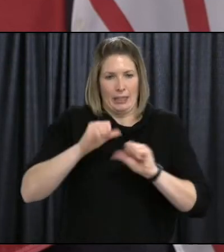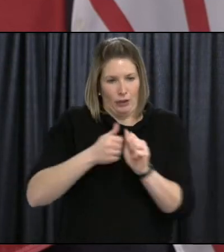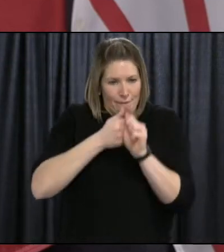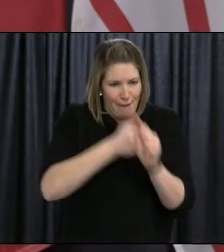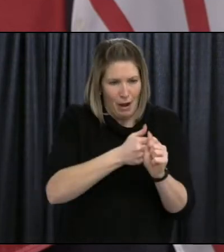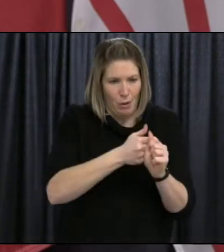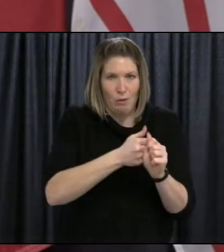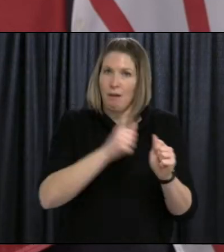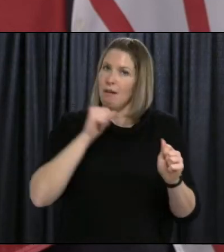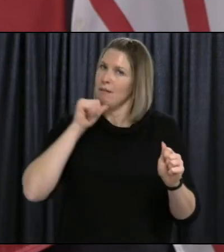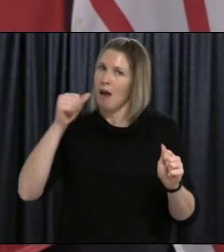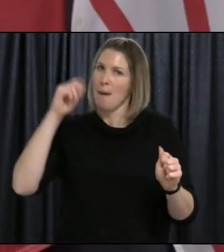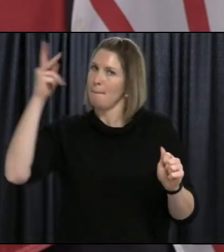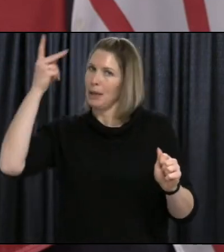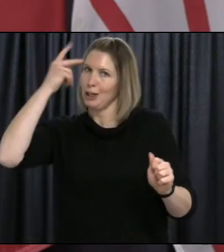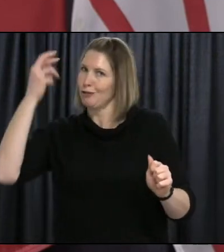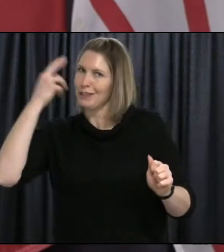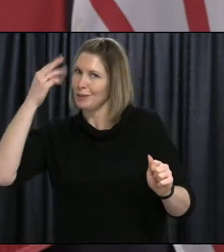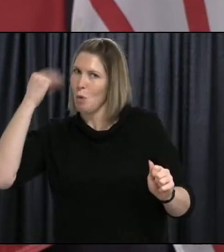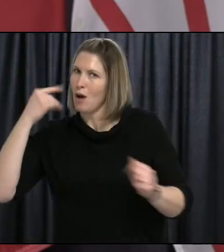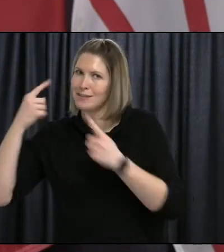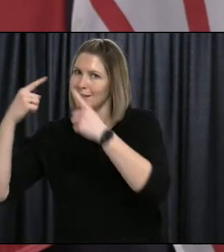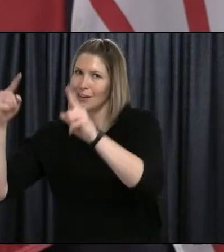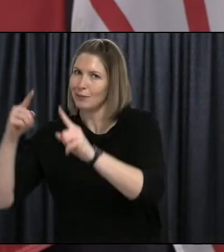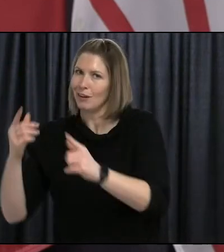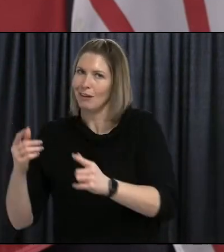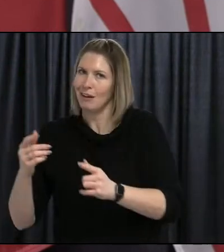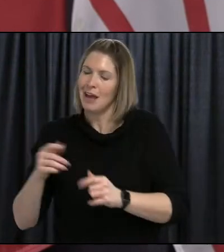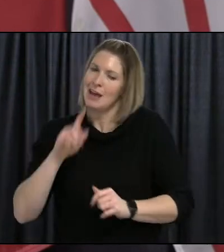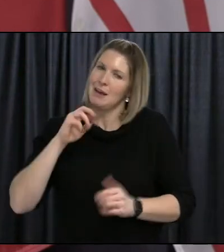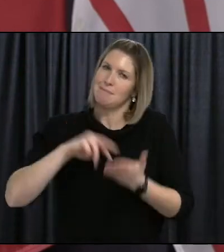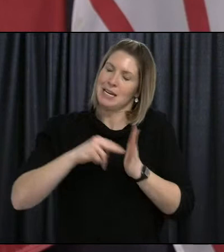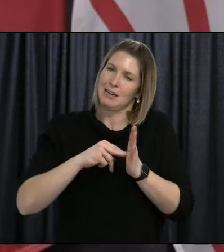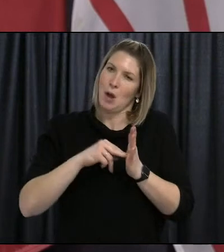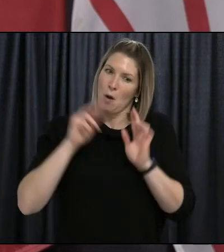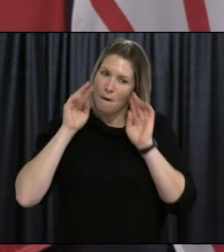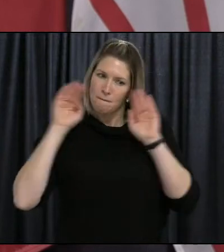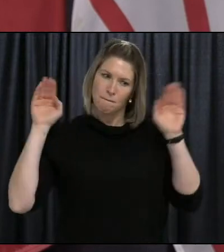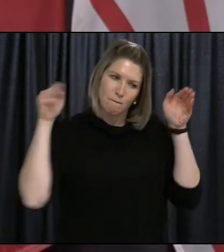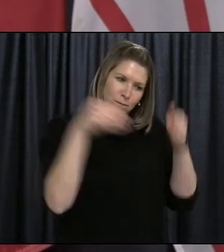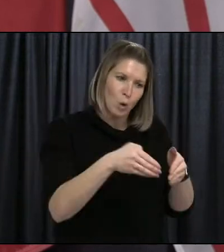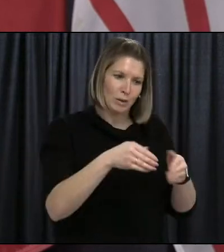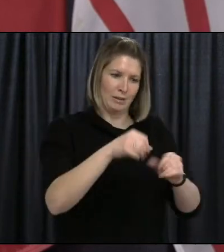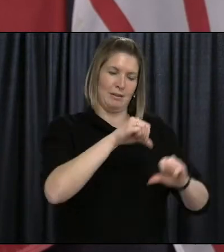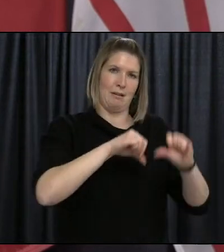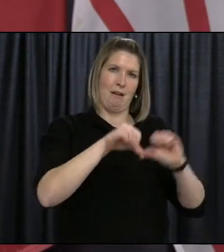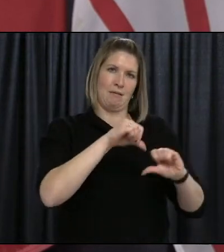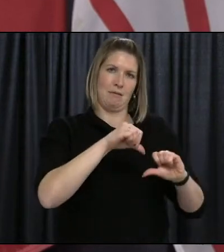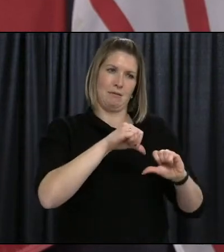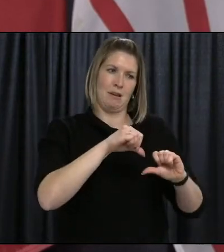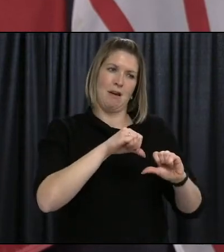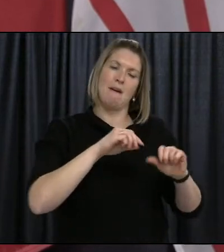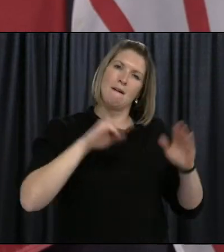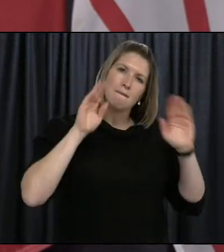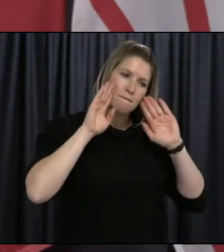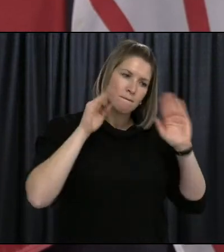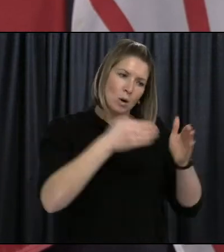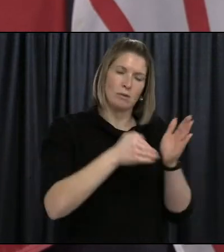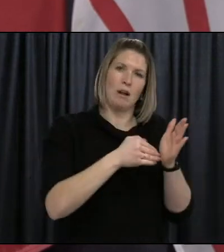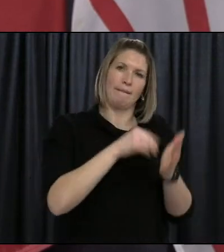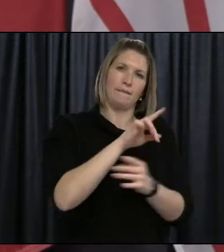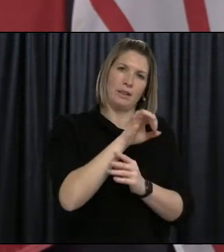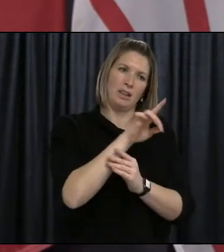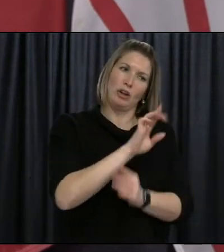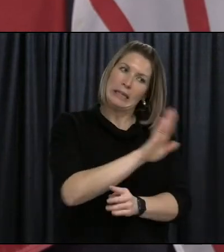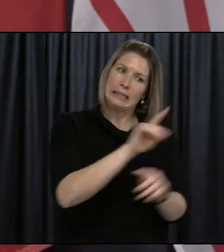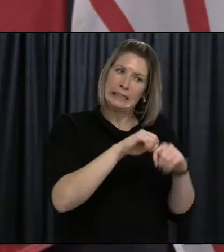follow the science, continue to follow public health experts, including Dr. Fitzgerald, her and her team have got us to where we are today,